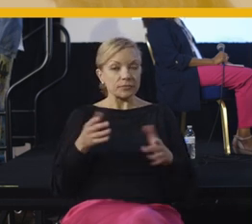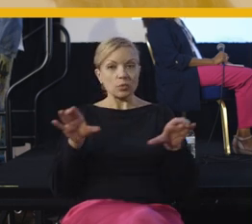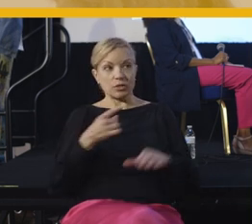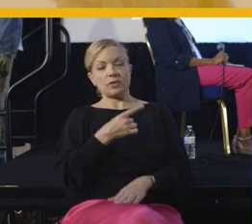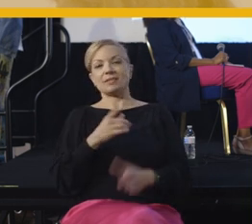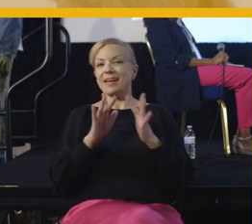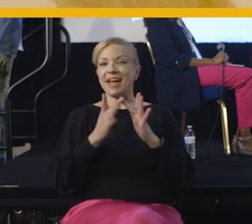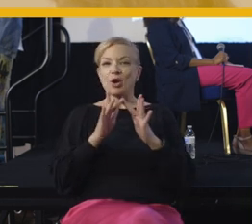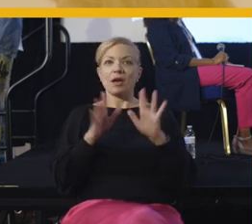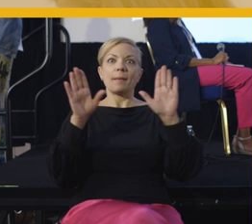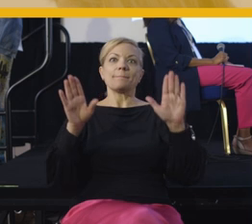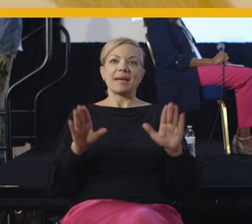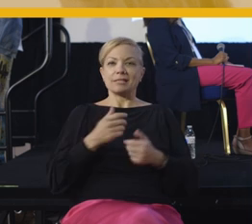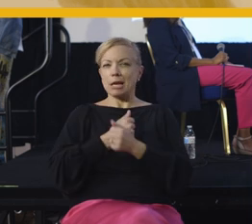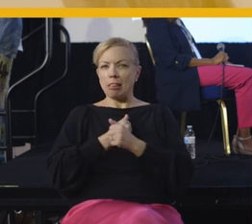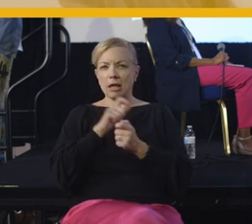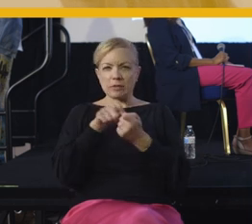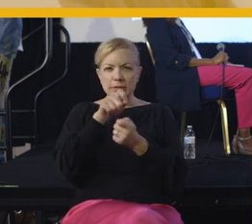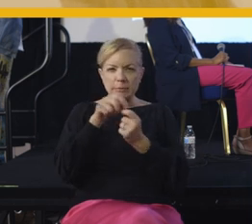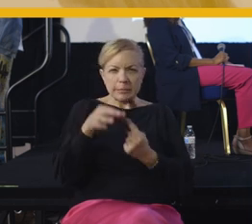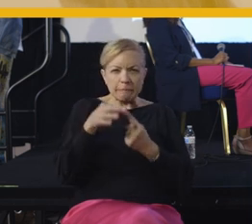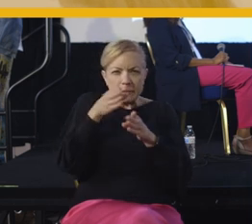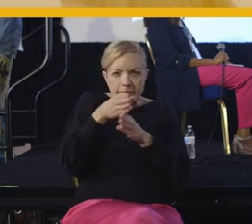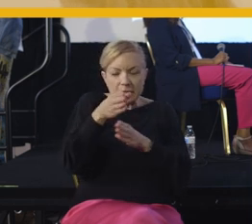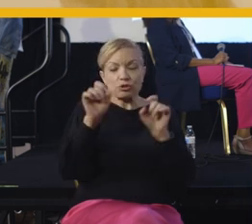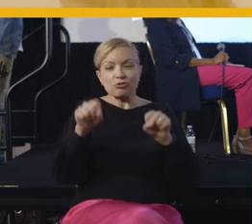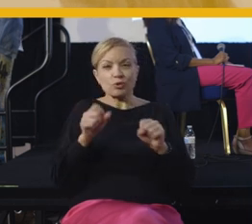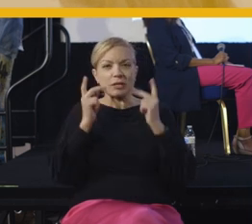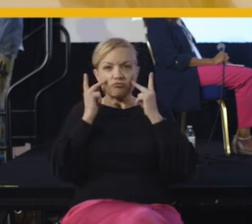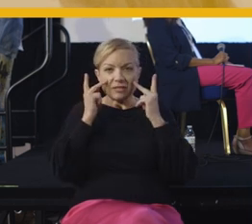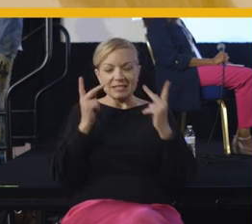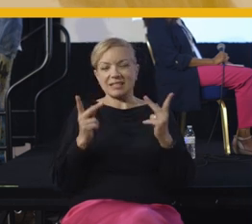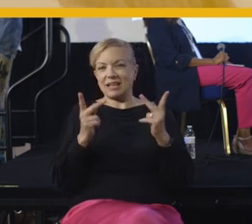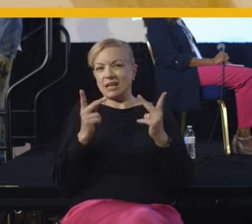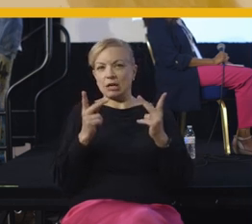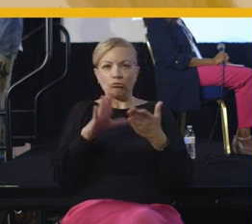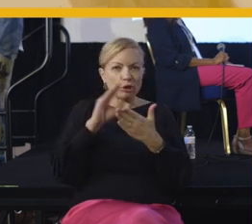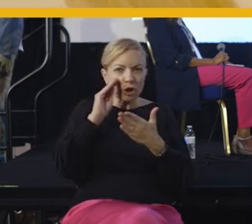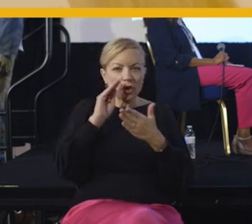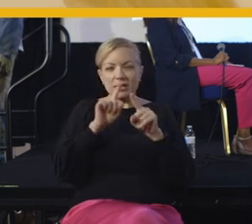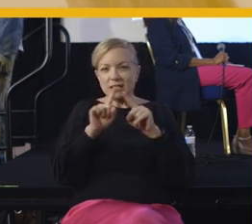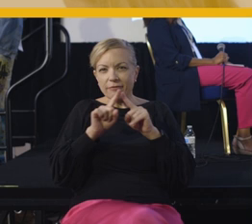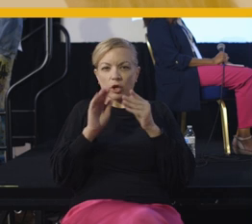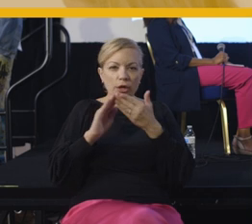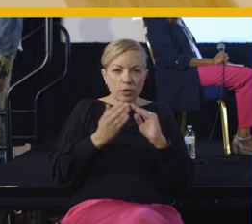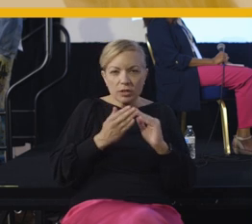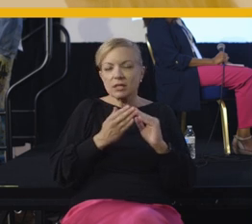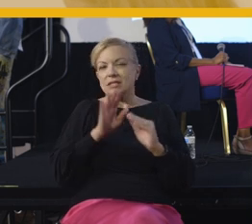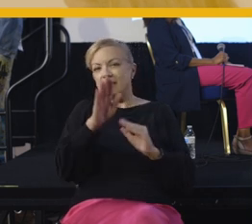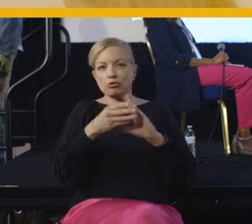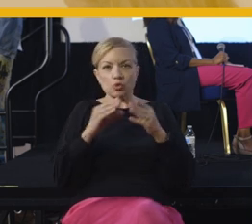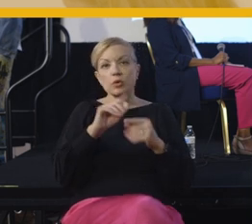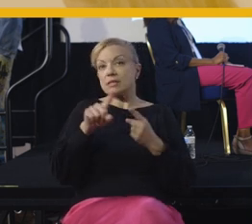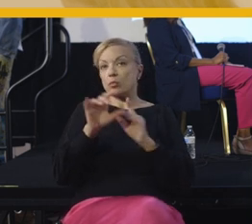internet is amazing because it loves a niche. So you can tell really, really specific stories about specific communities. And when it works right, you know,